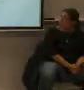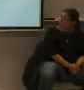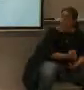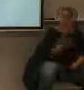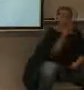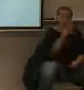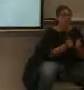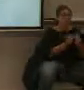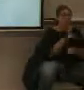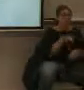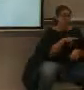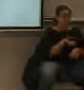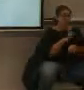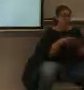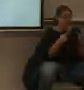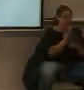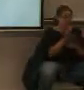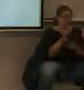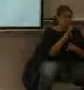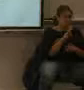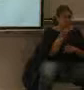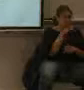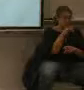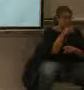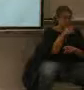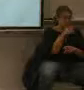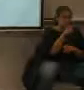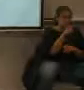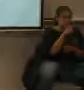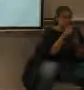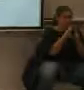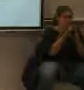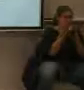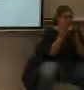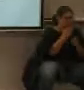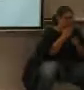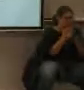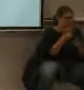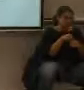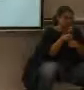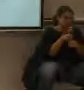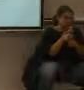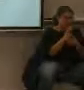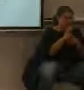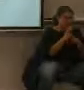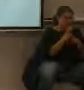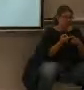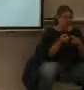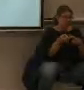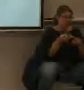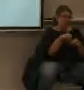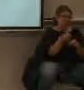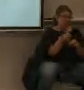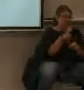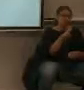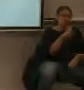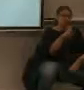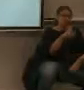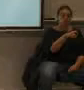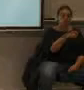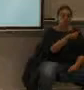One of the most common types of pollution, that's certainly very common in this part of the world, is increases in suspended